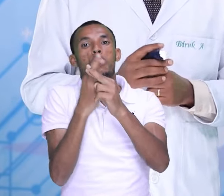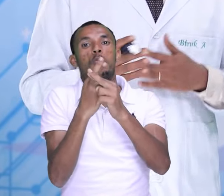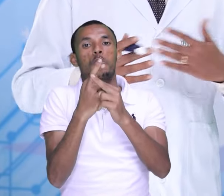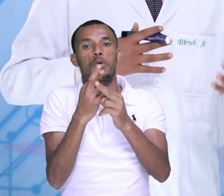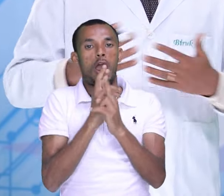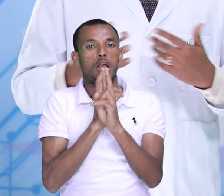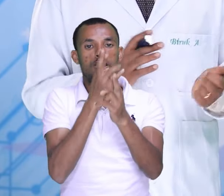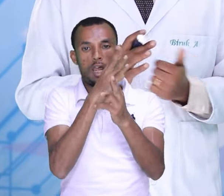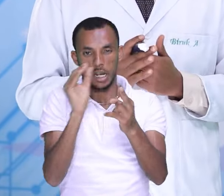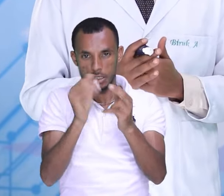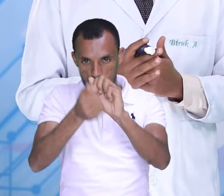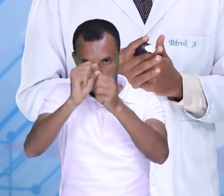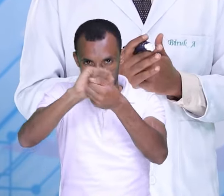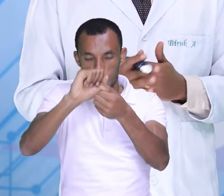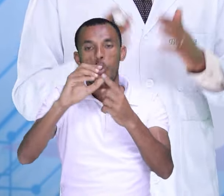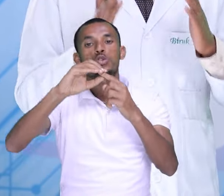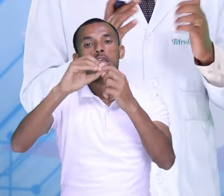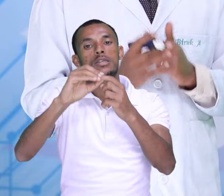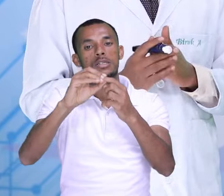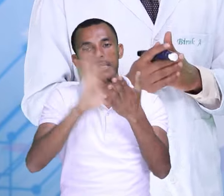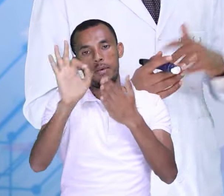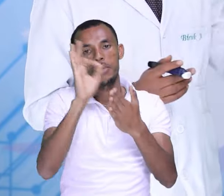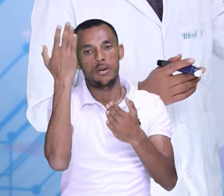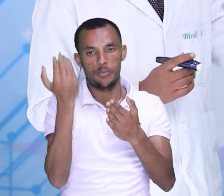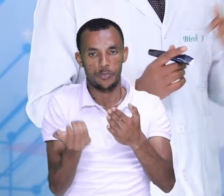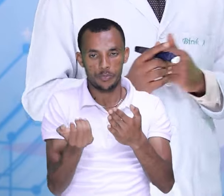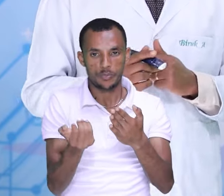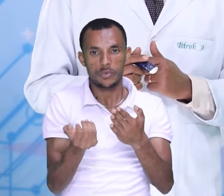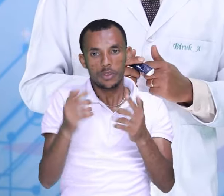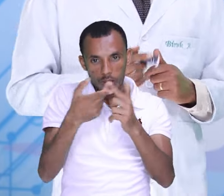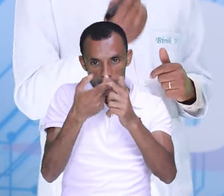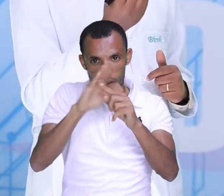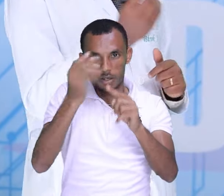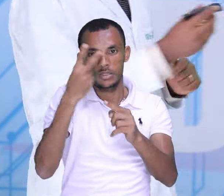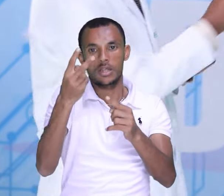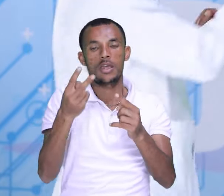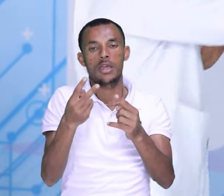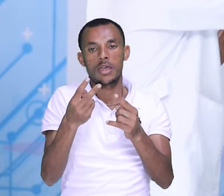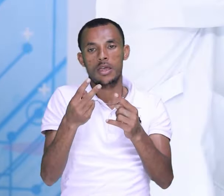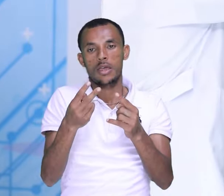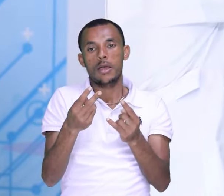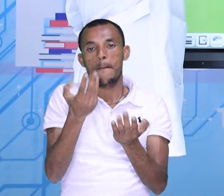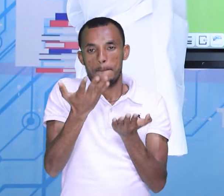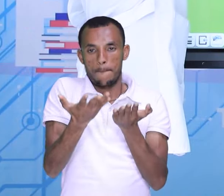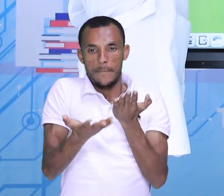method. By changing oxidation number method, that is balanced. The second one is balancing redox